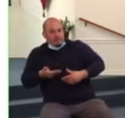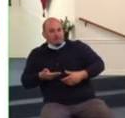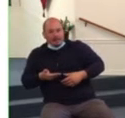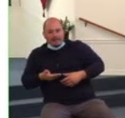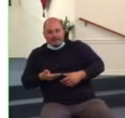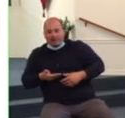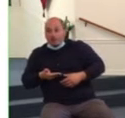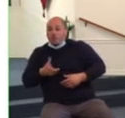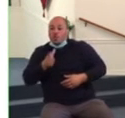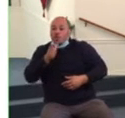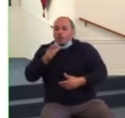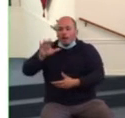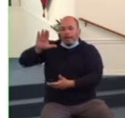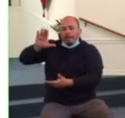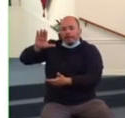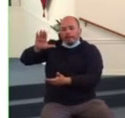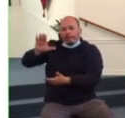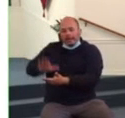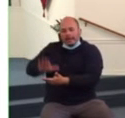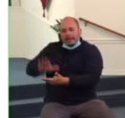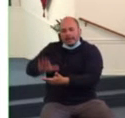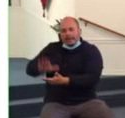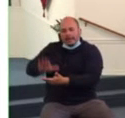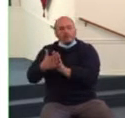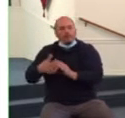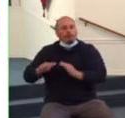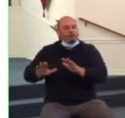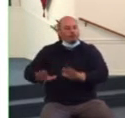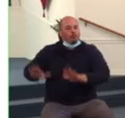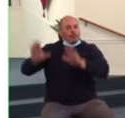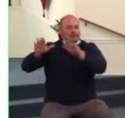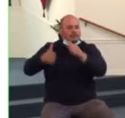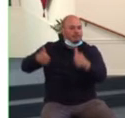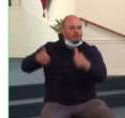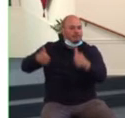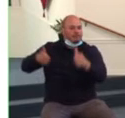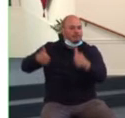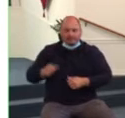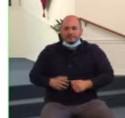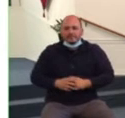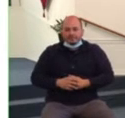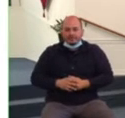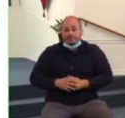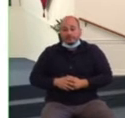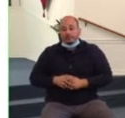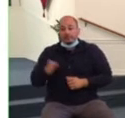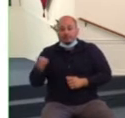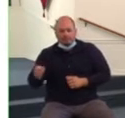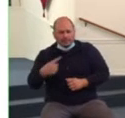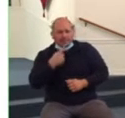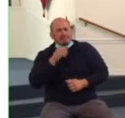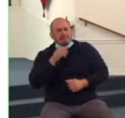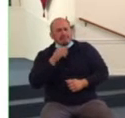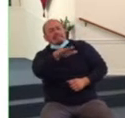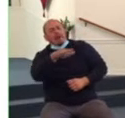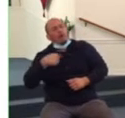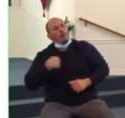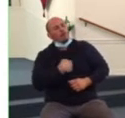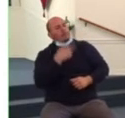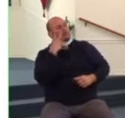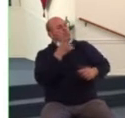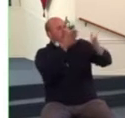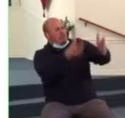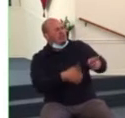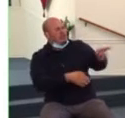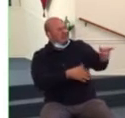demons in Your name, and we tried to stop him because he is not one of us." "Do not stop him," Jesus said, "for whoever is not against you is